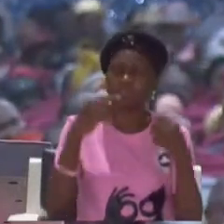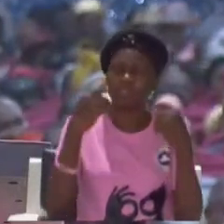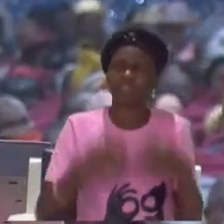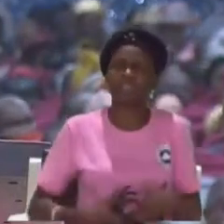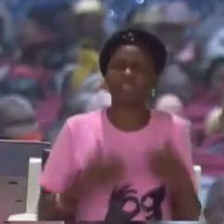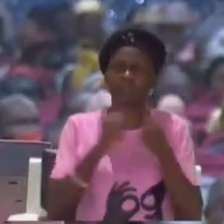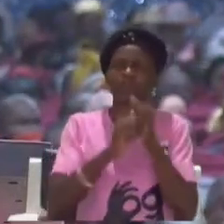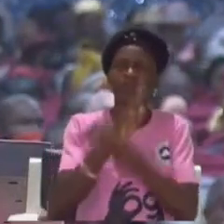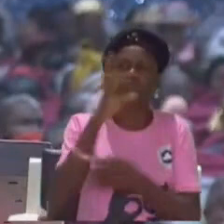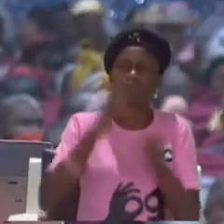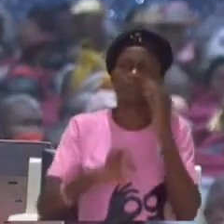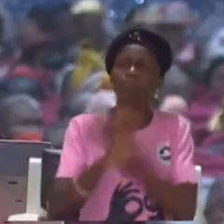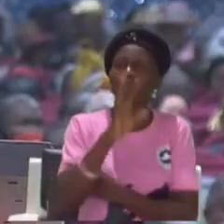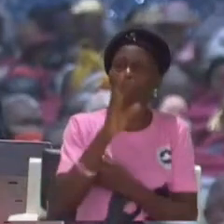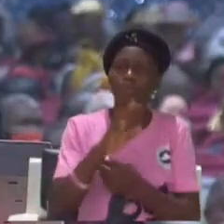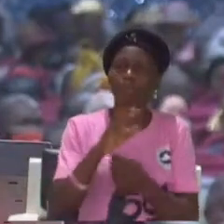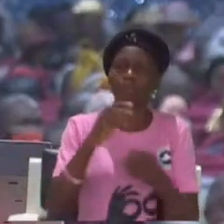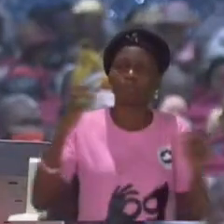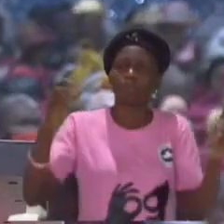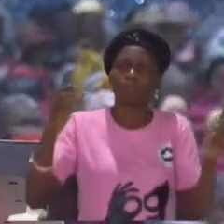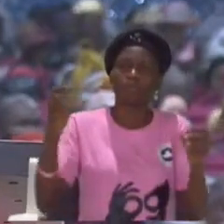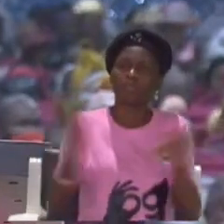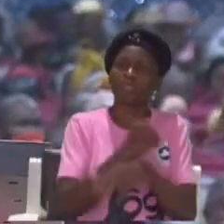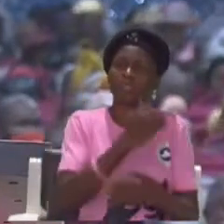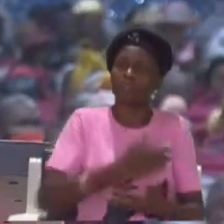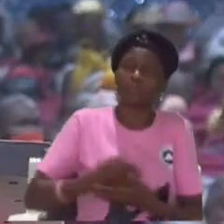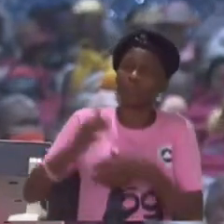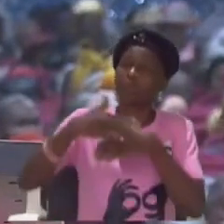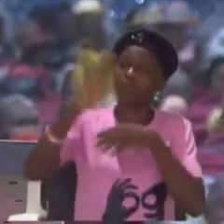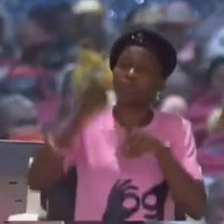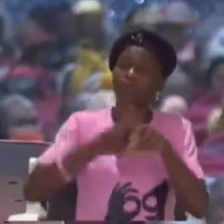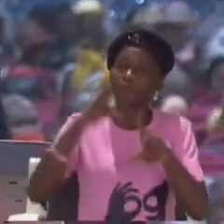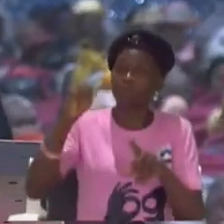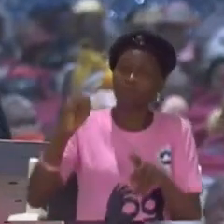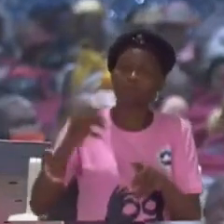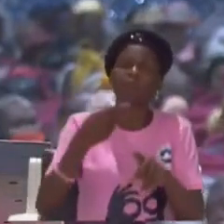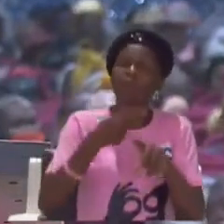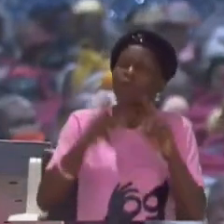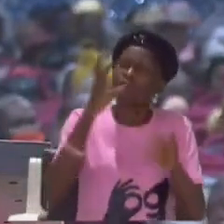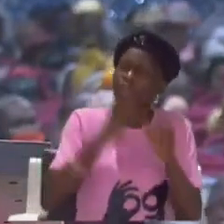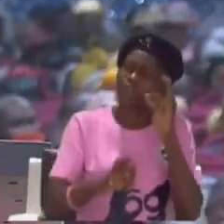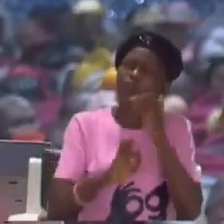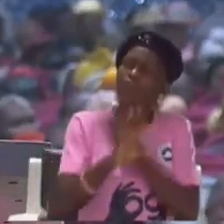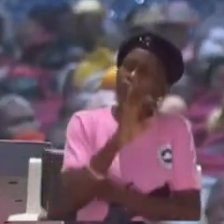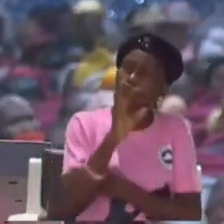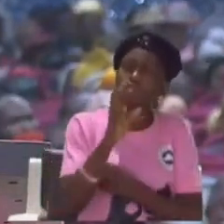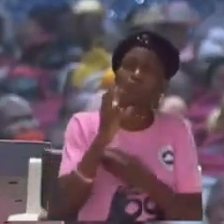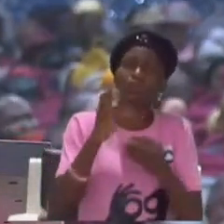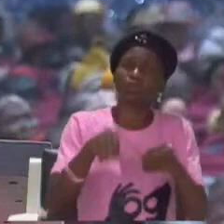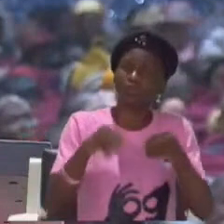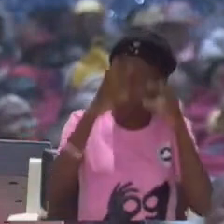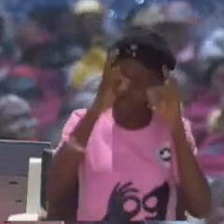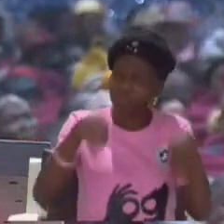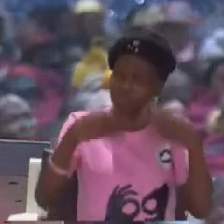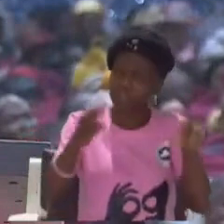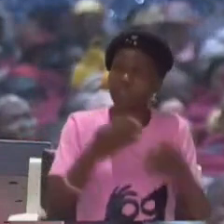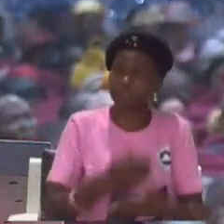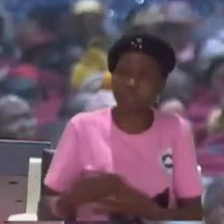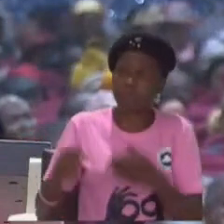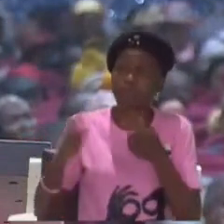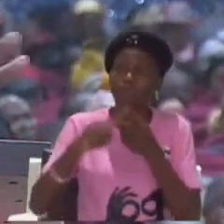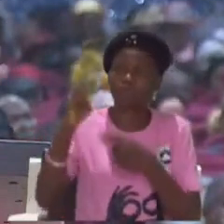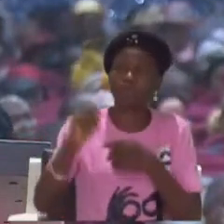them, but if God was going to give her to them, that God should heal her. After